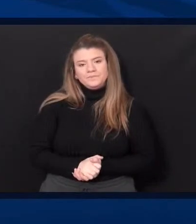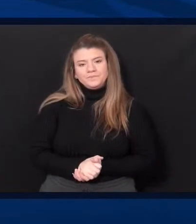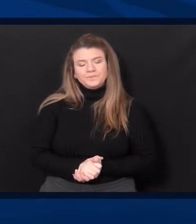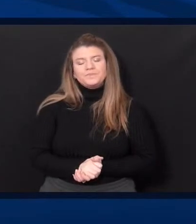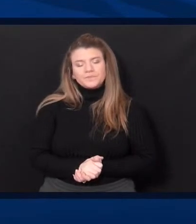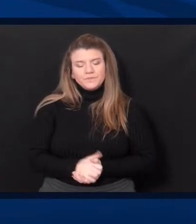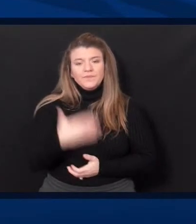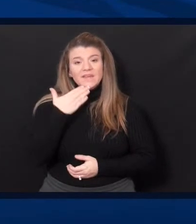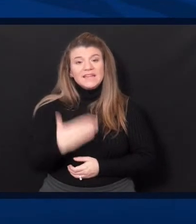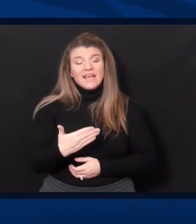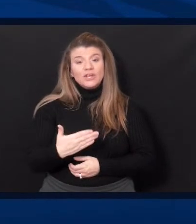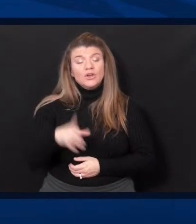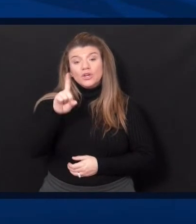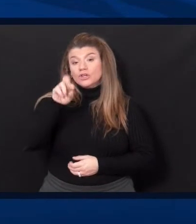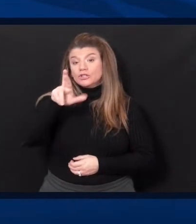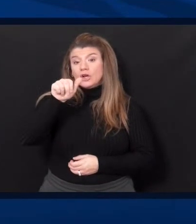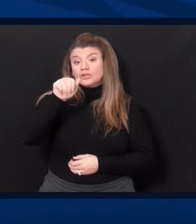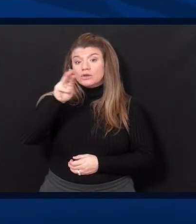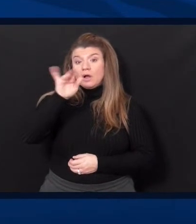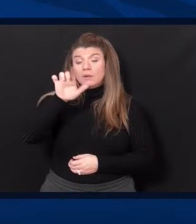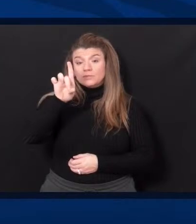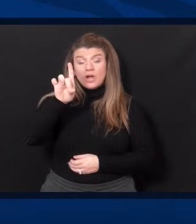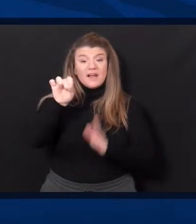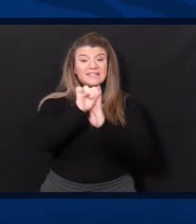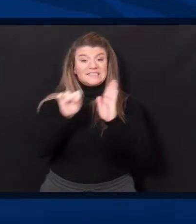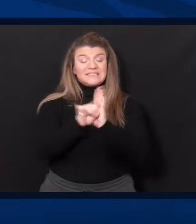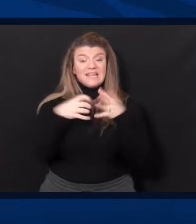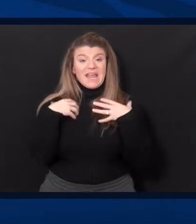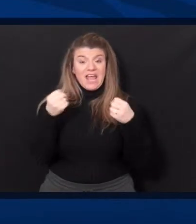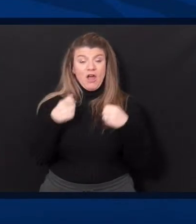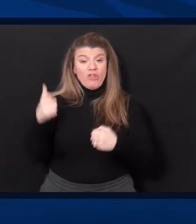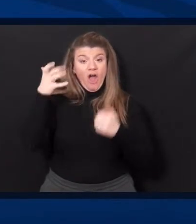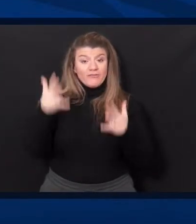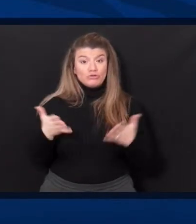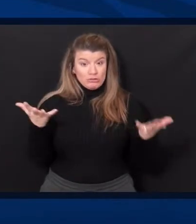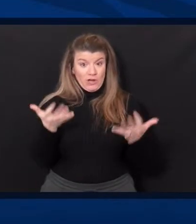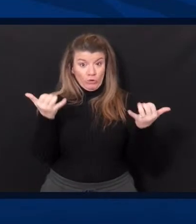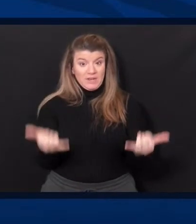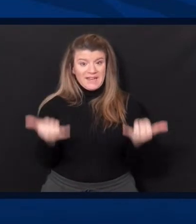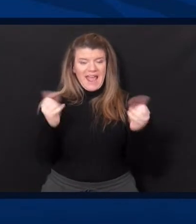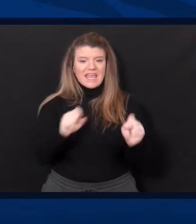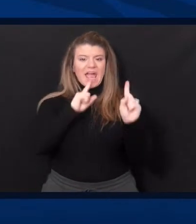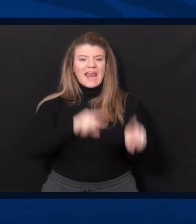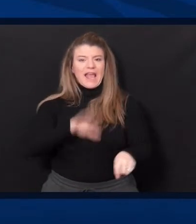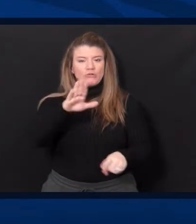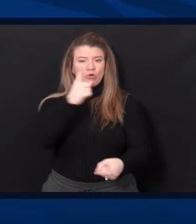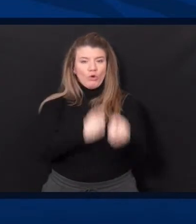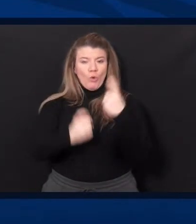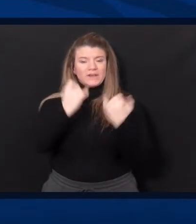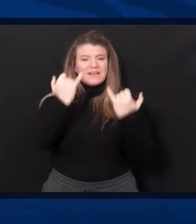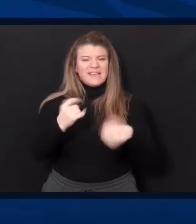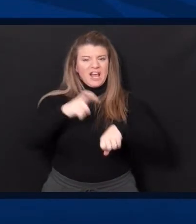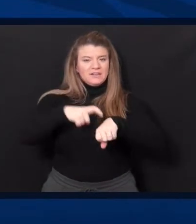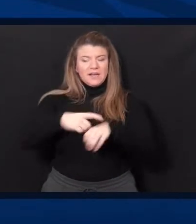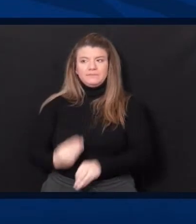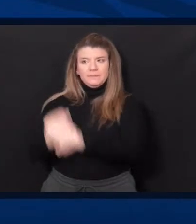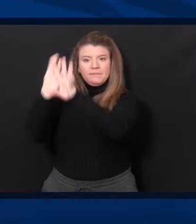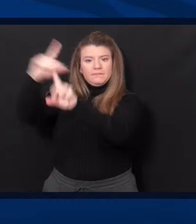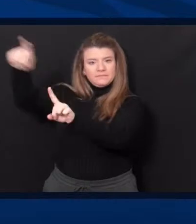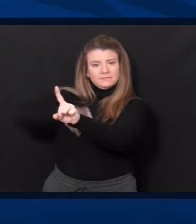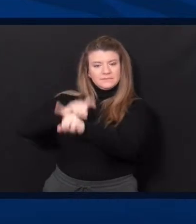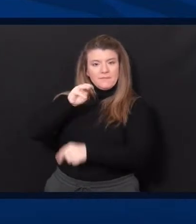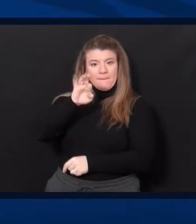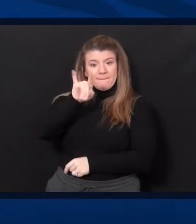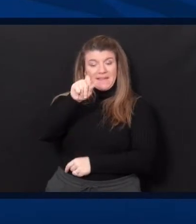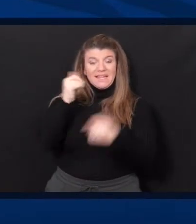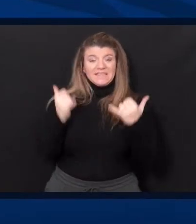All right, thank you, Secretary. Dr. Ayn Amjad, our State Health Officer, is also joining us today and is available for questions. We'll now go to questions from members of the media. The first